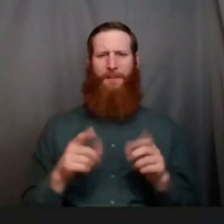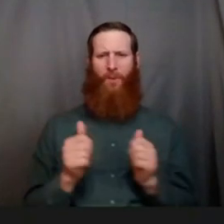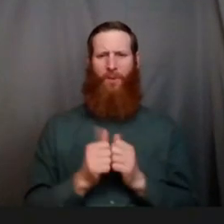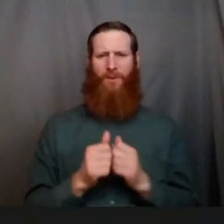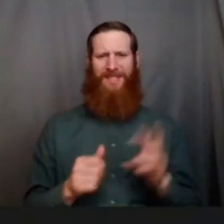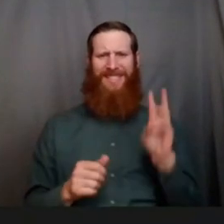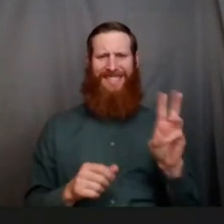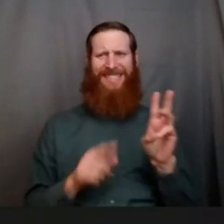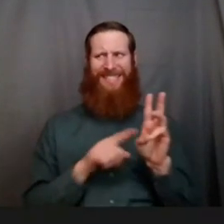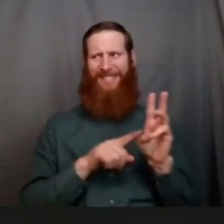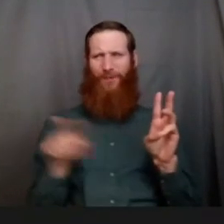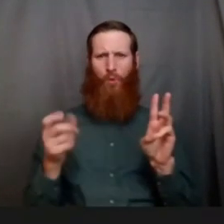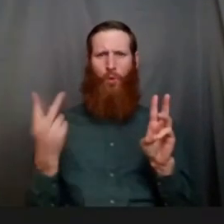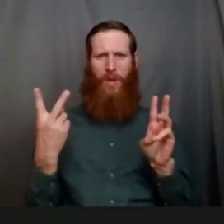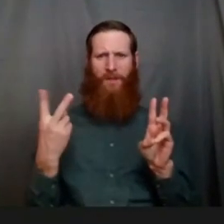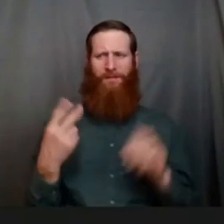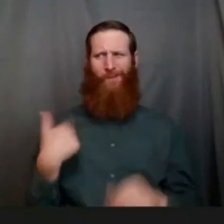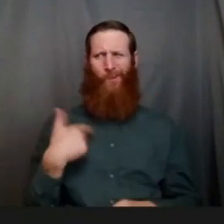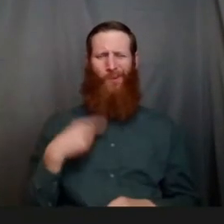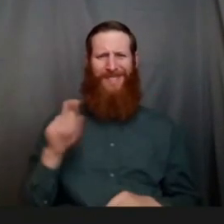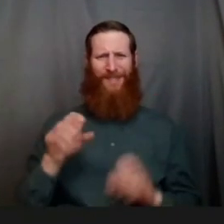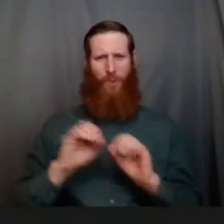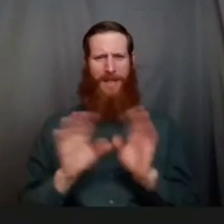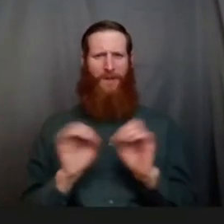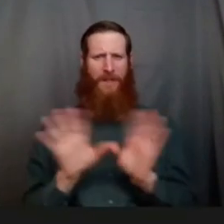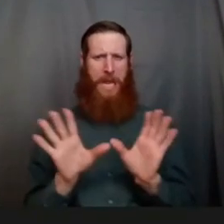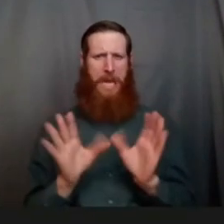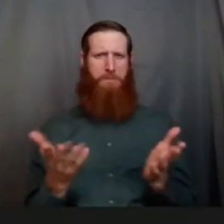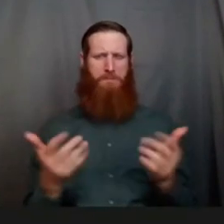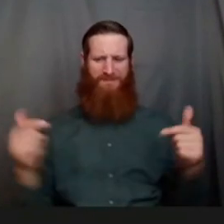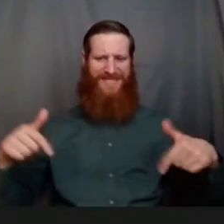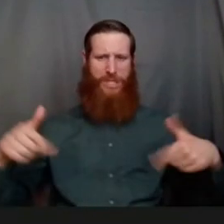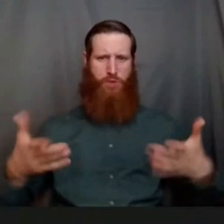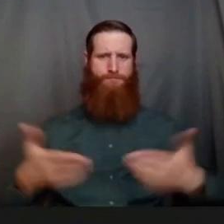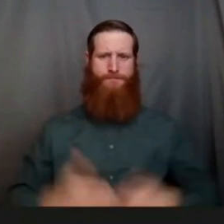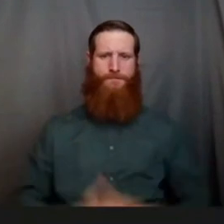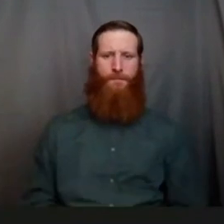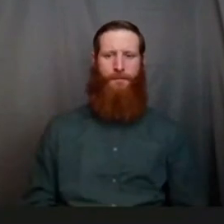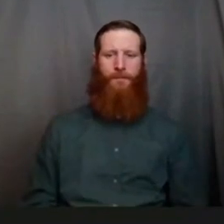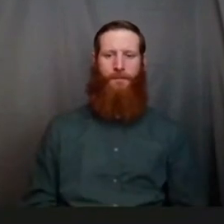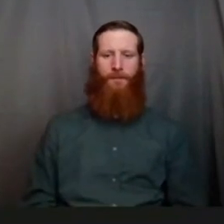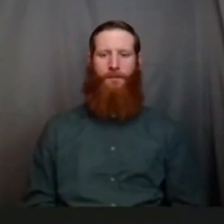And so we should just really clarify that and make that clear here.